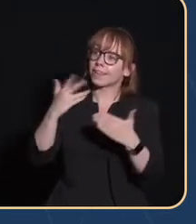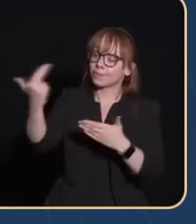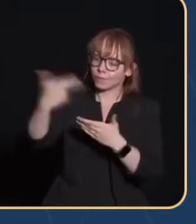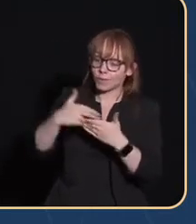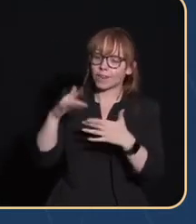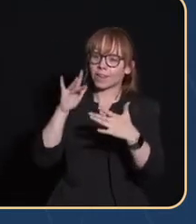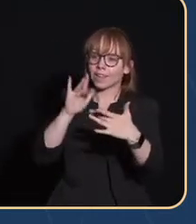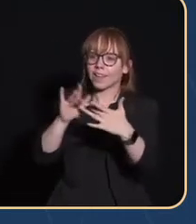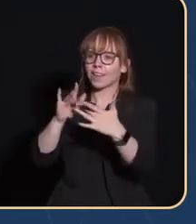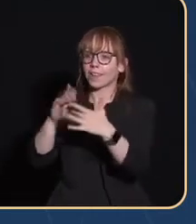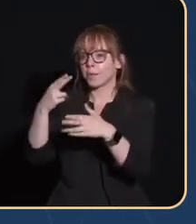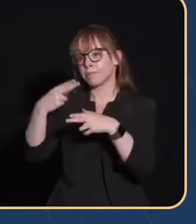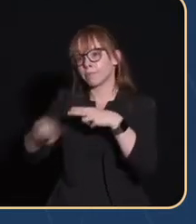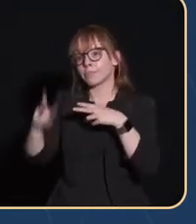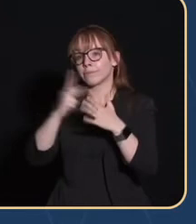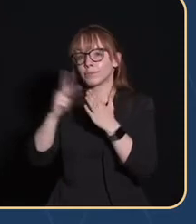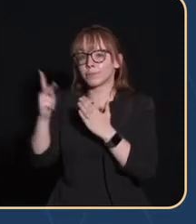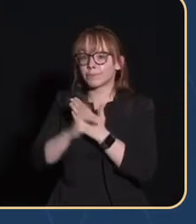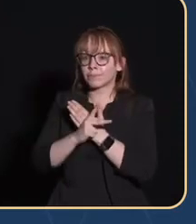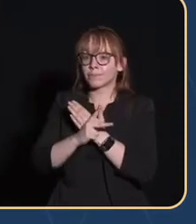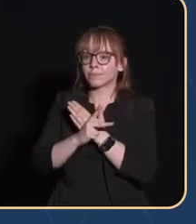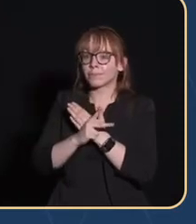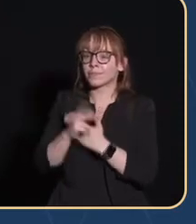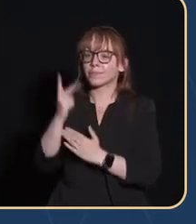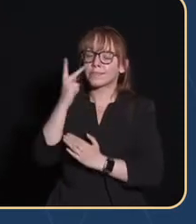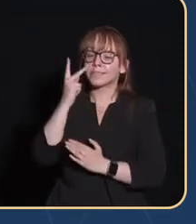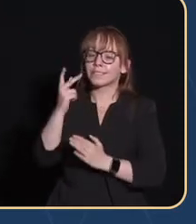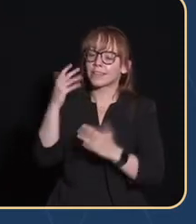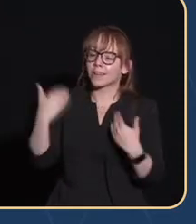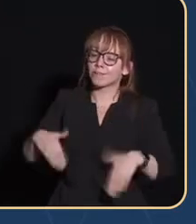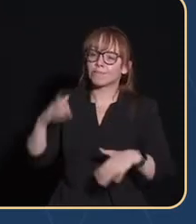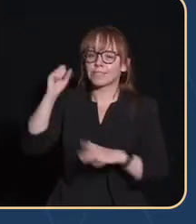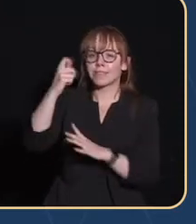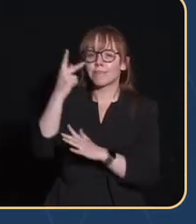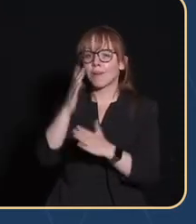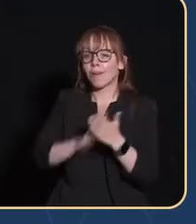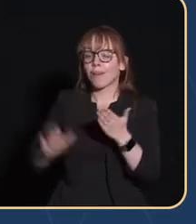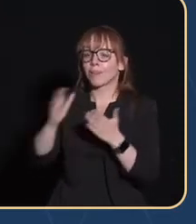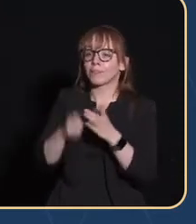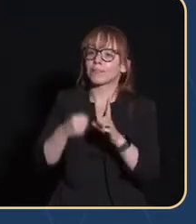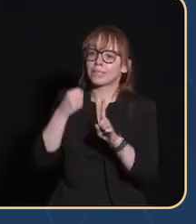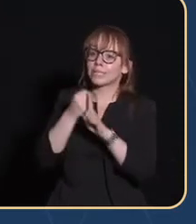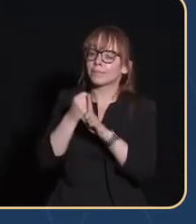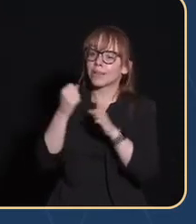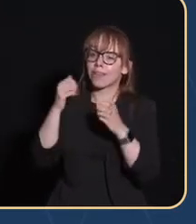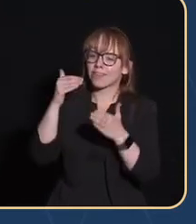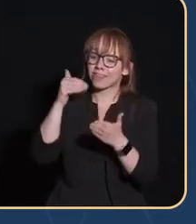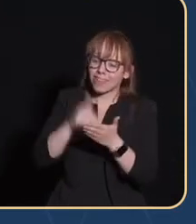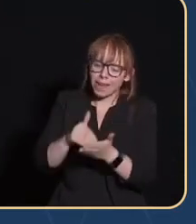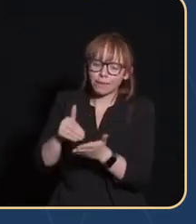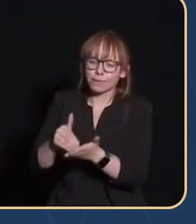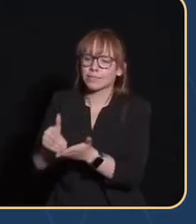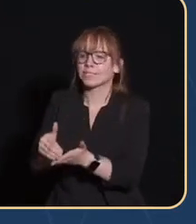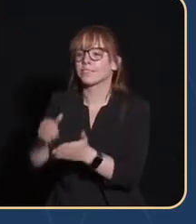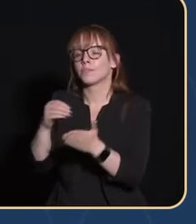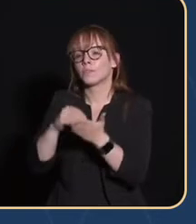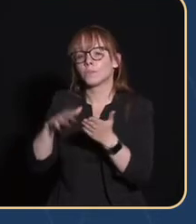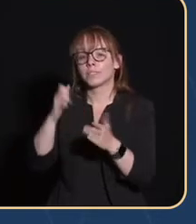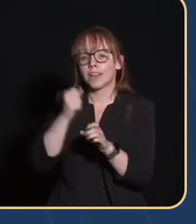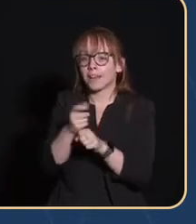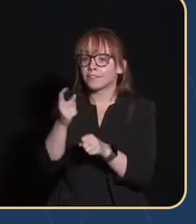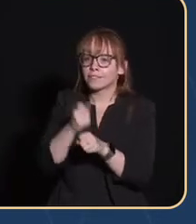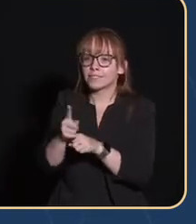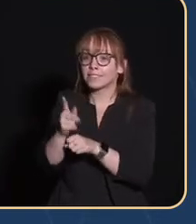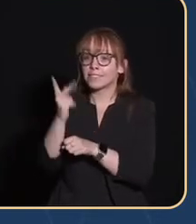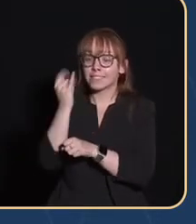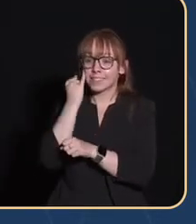tonight for a brief program where we'll see the impact St. Paul College has had on thousands of students each year. If you